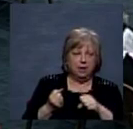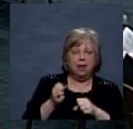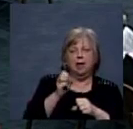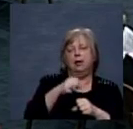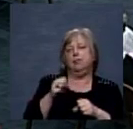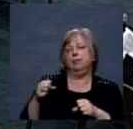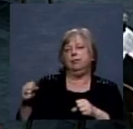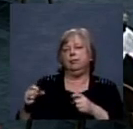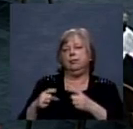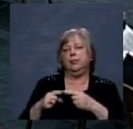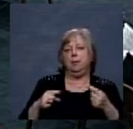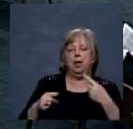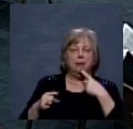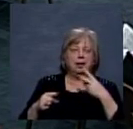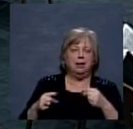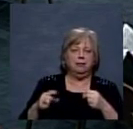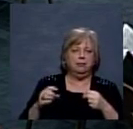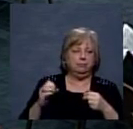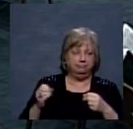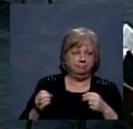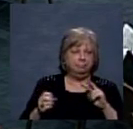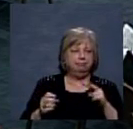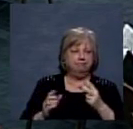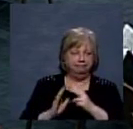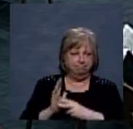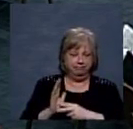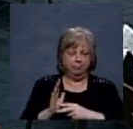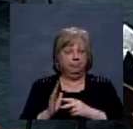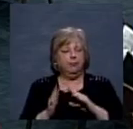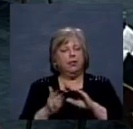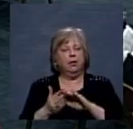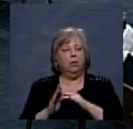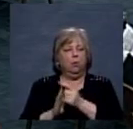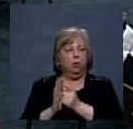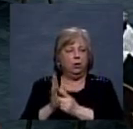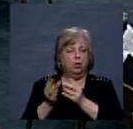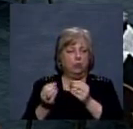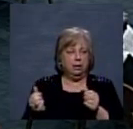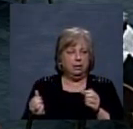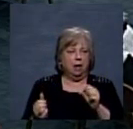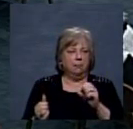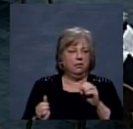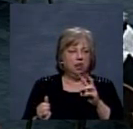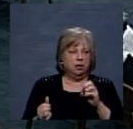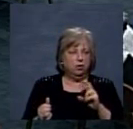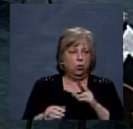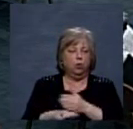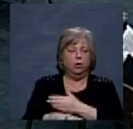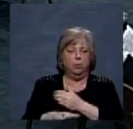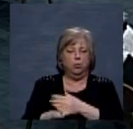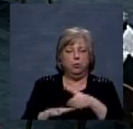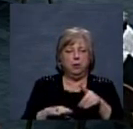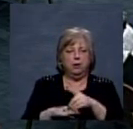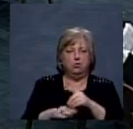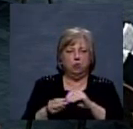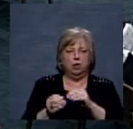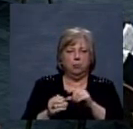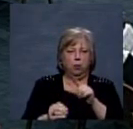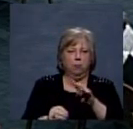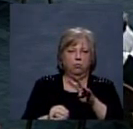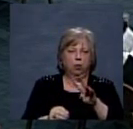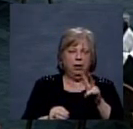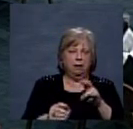indicate by saying aye. Aye. Opposed, say nay. Second reading, please. An ordinance to dissolve sewer improvement district number 147 of Little Rock,